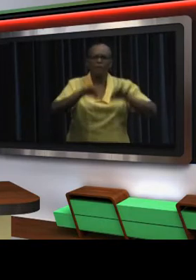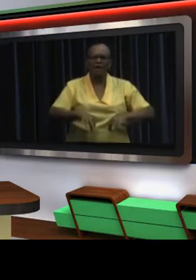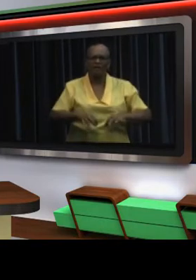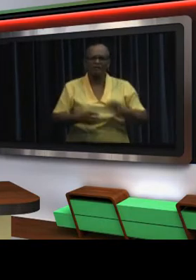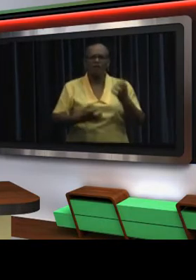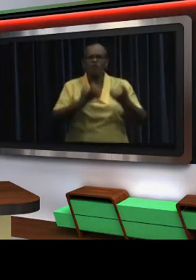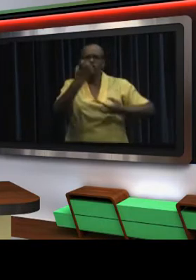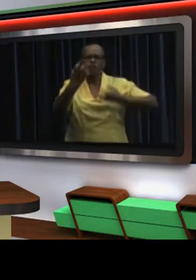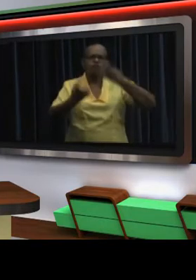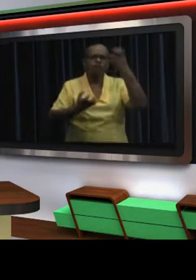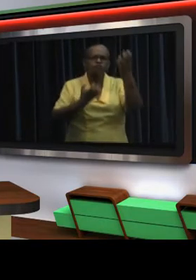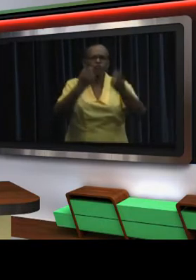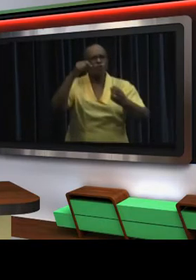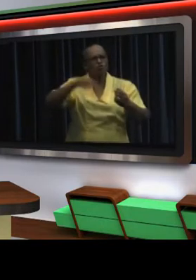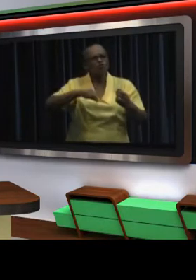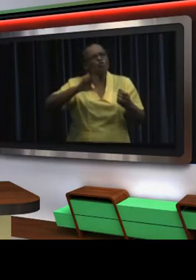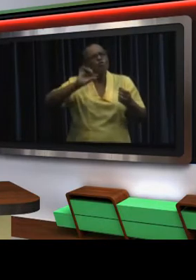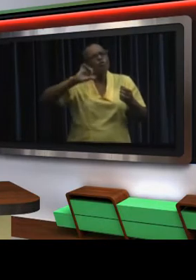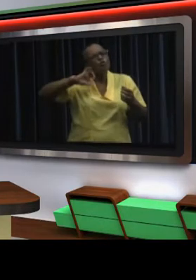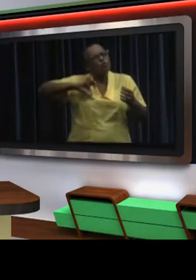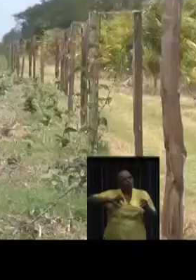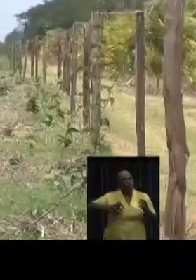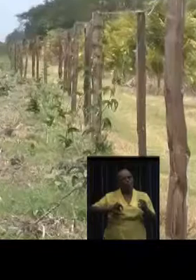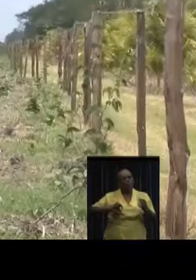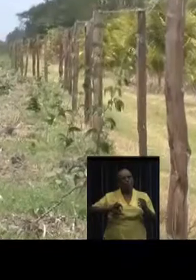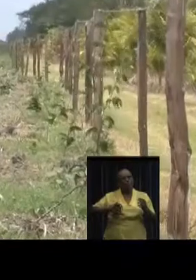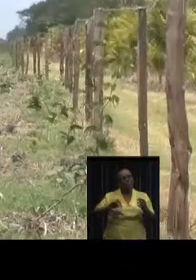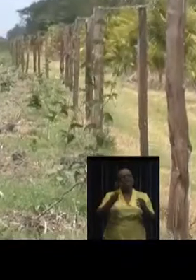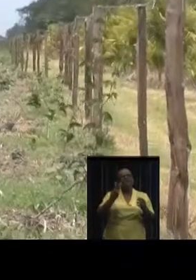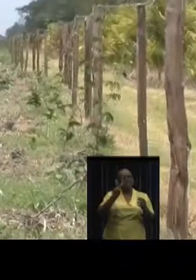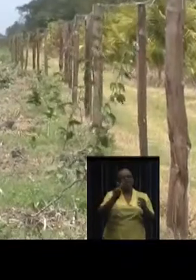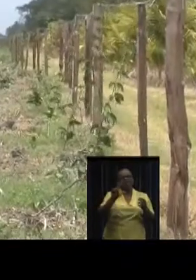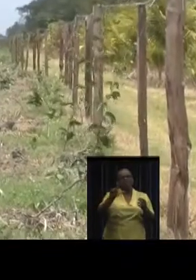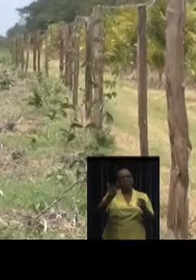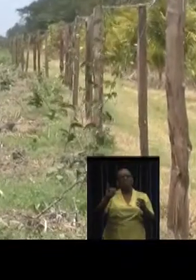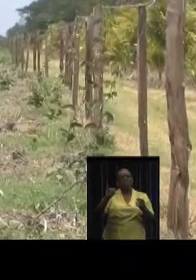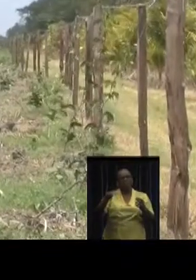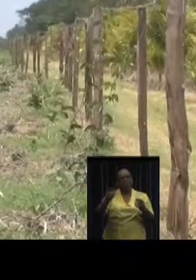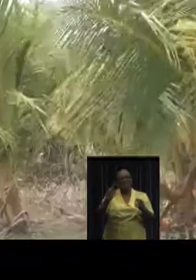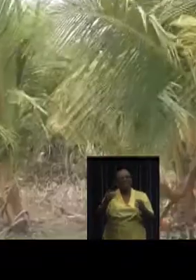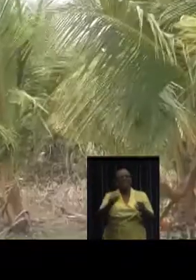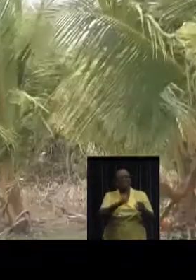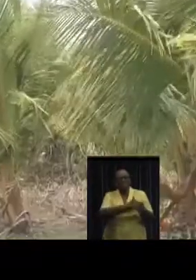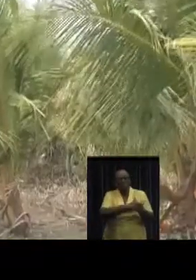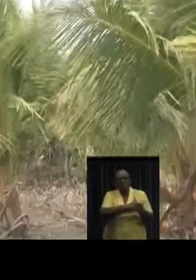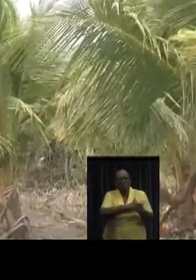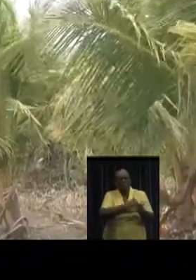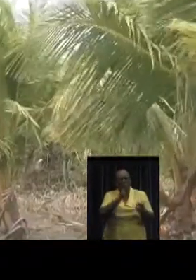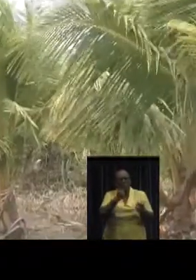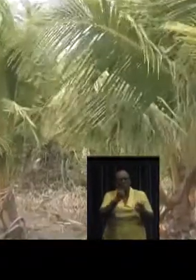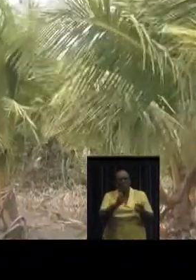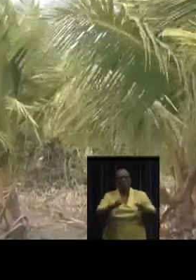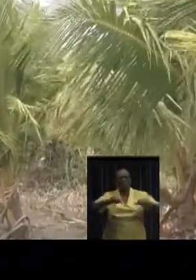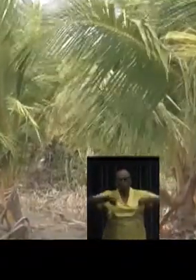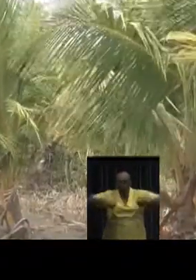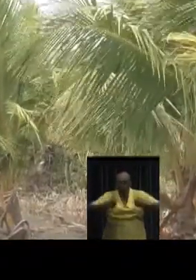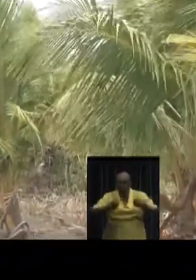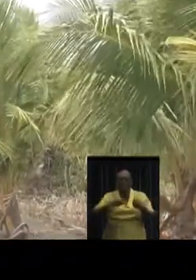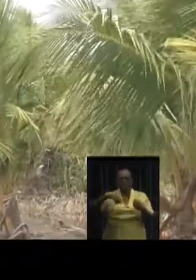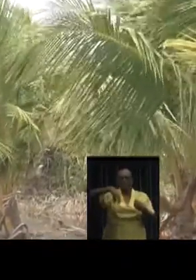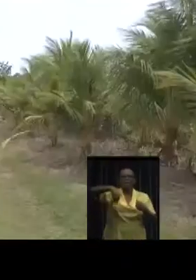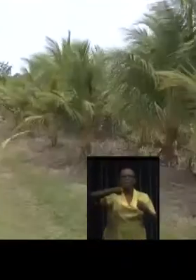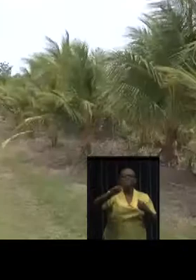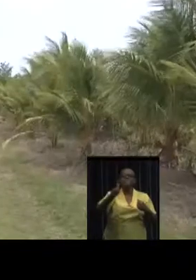this because fruit growing is cheaper. Ronnie Fleet is one of the farmers who recently started planting passion